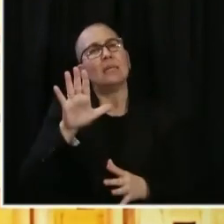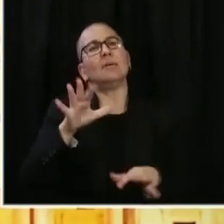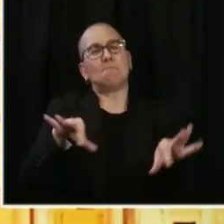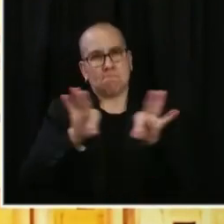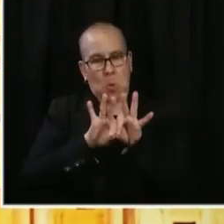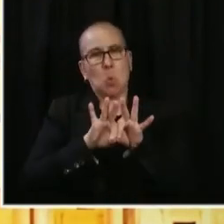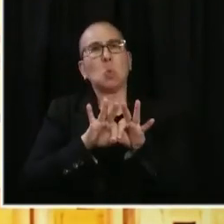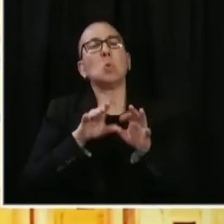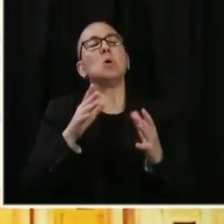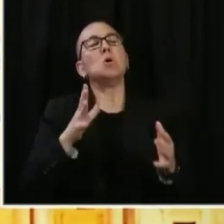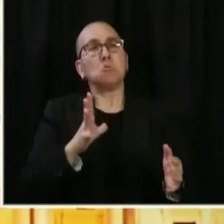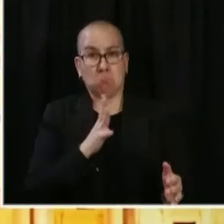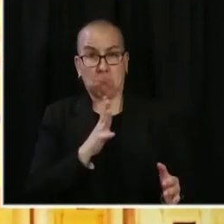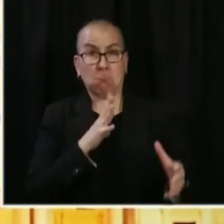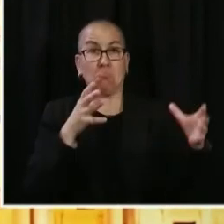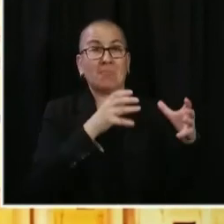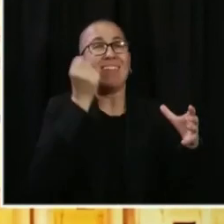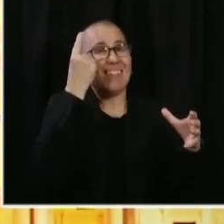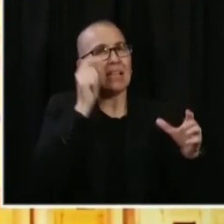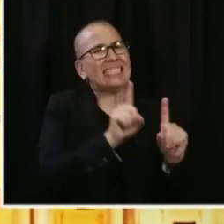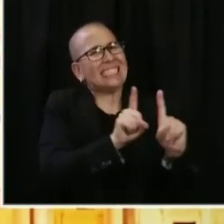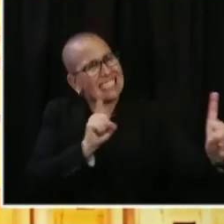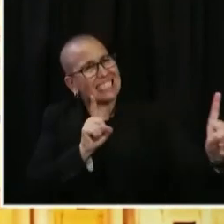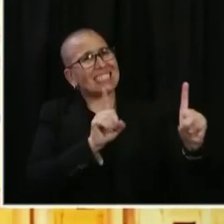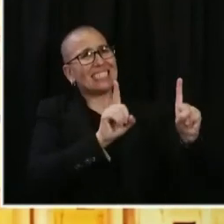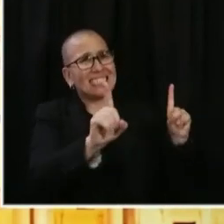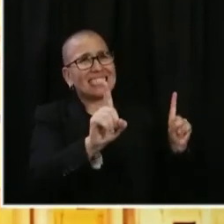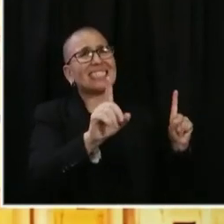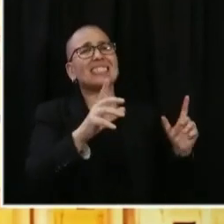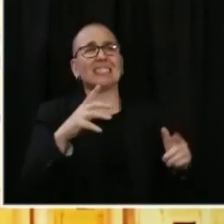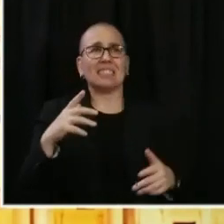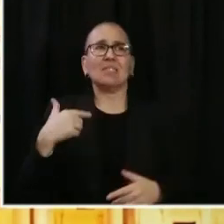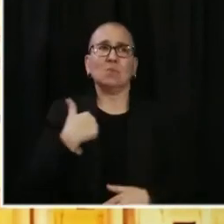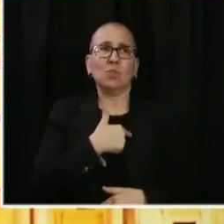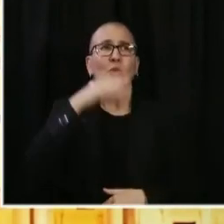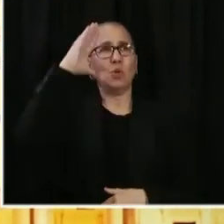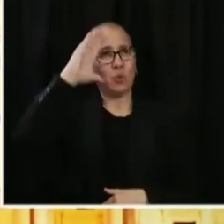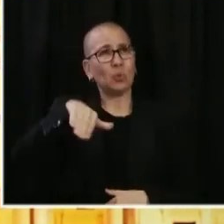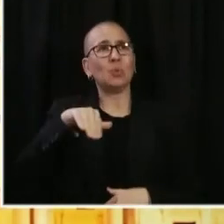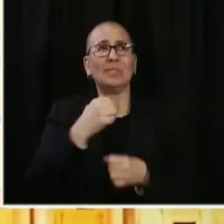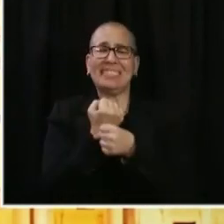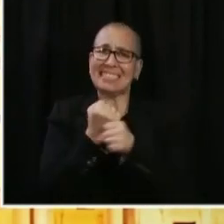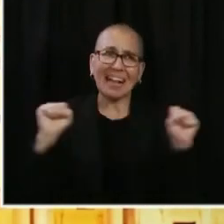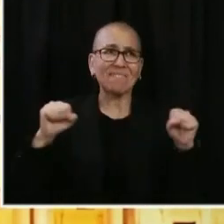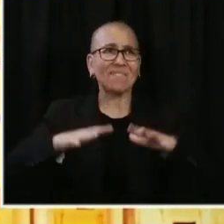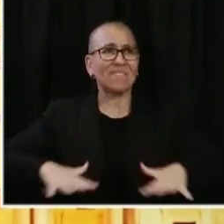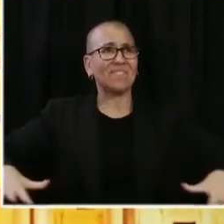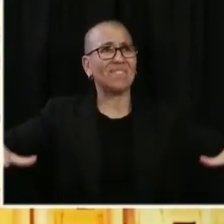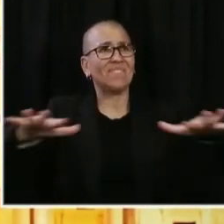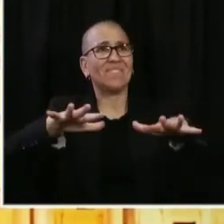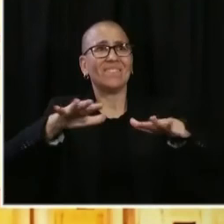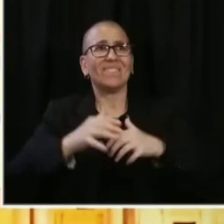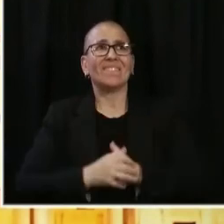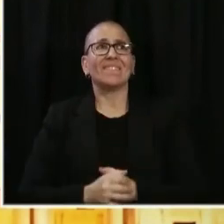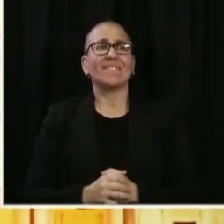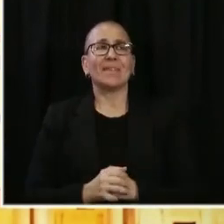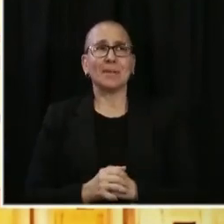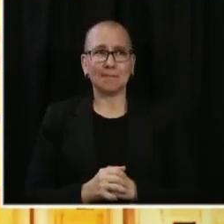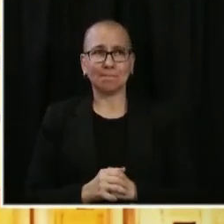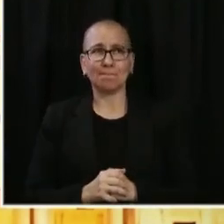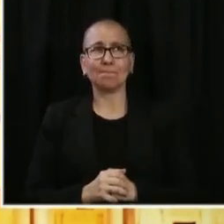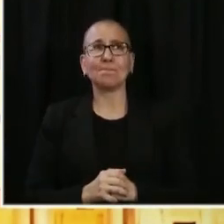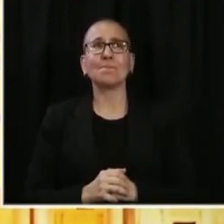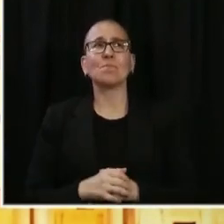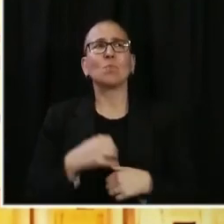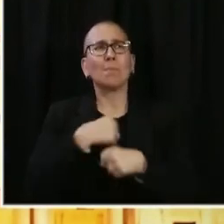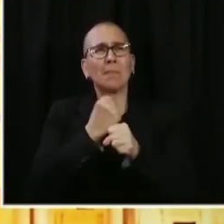get me wrong. We believe that the safest place we can be is at home, but we know we can't continue like this forever. So we're making turns on both